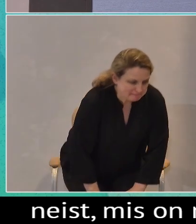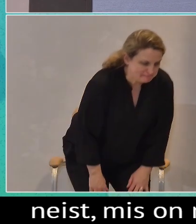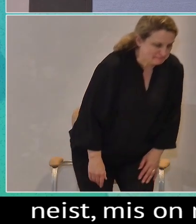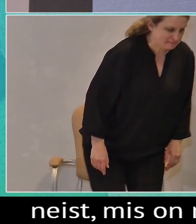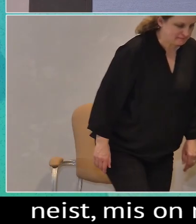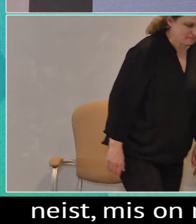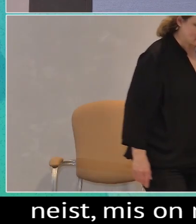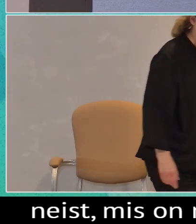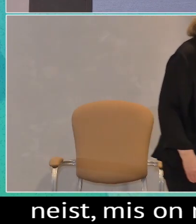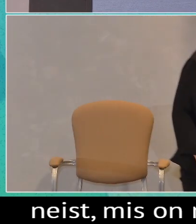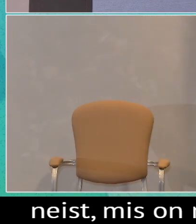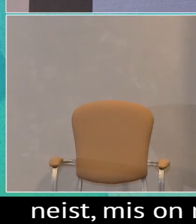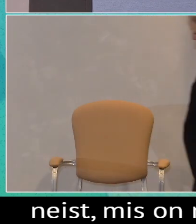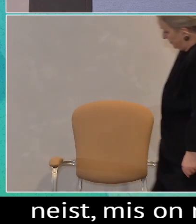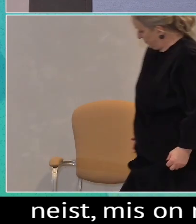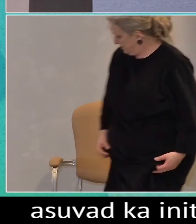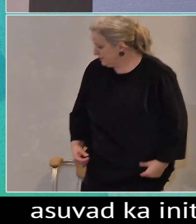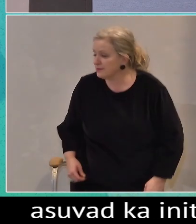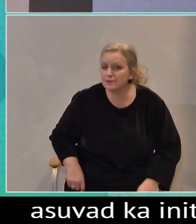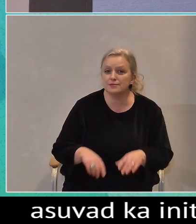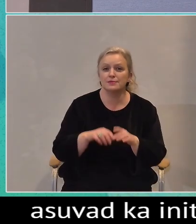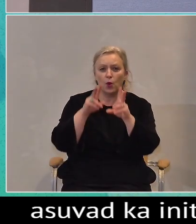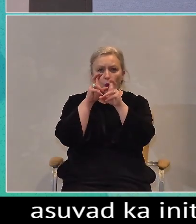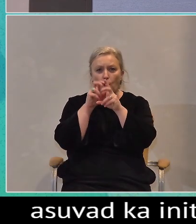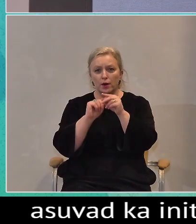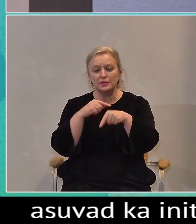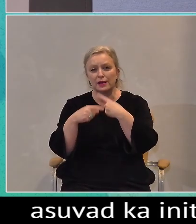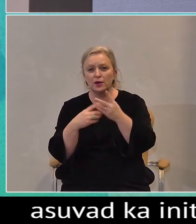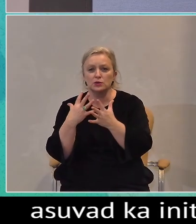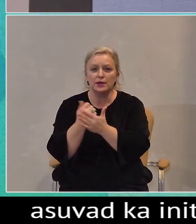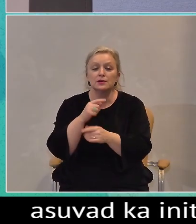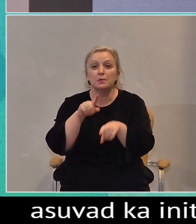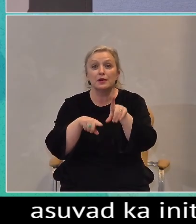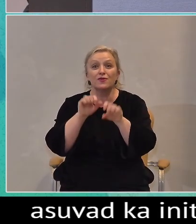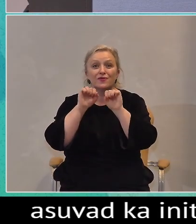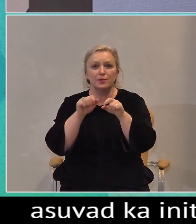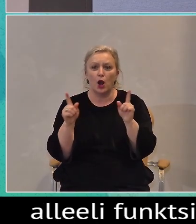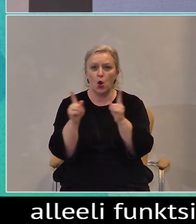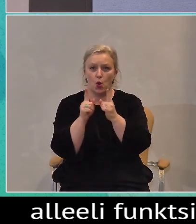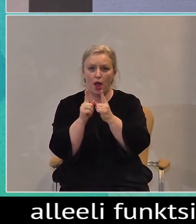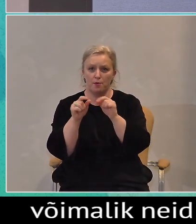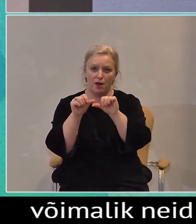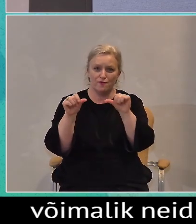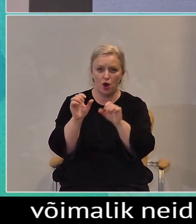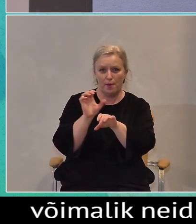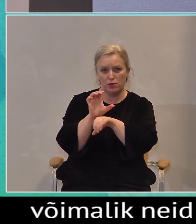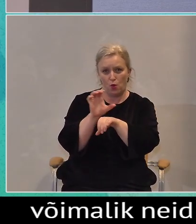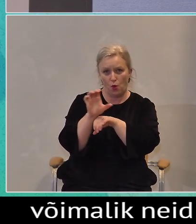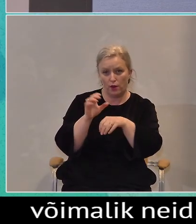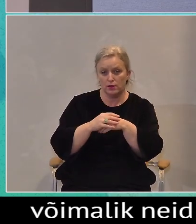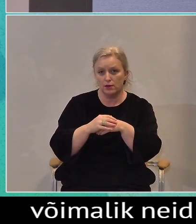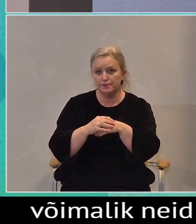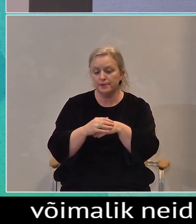allele. Alleles with deletions can oftentimes produce